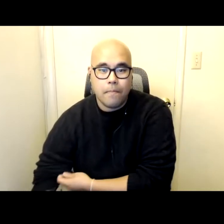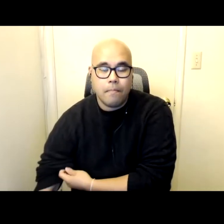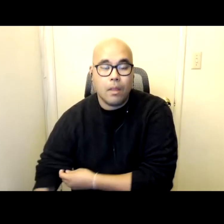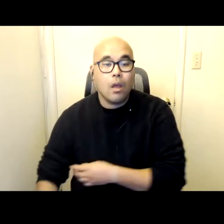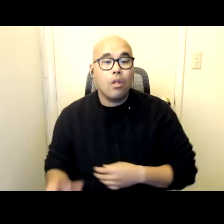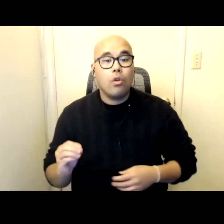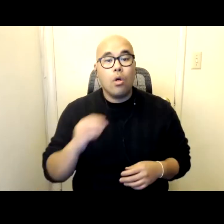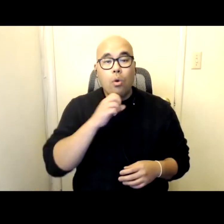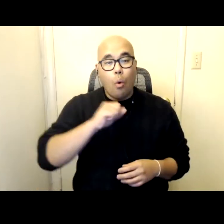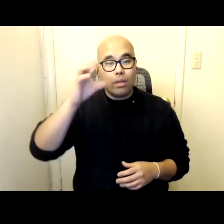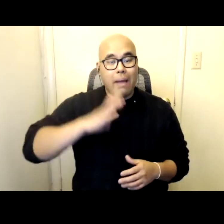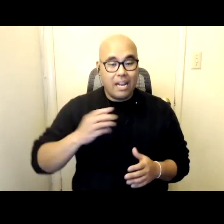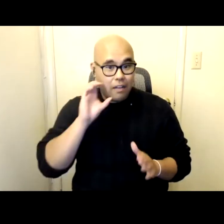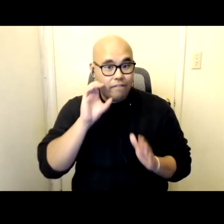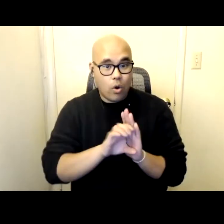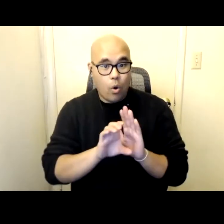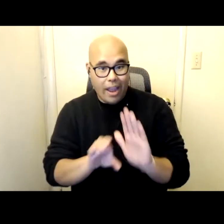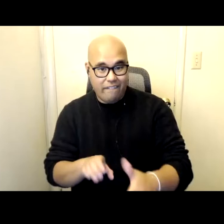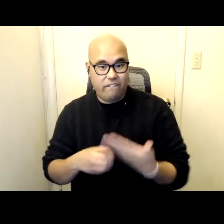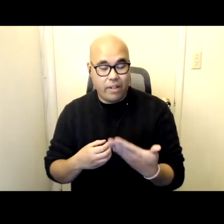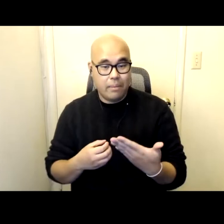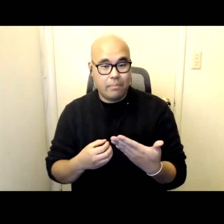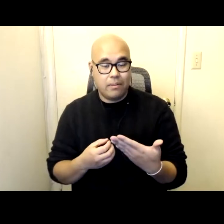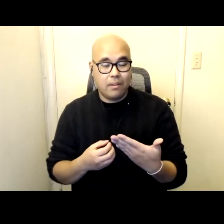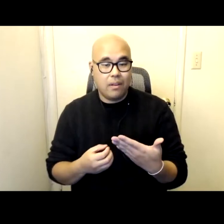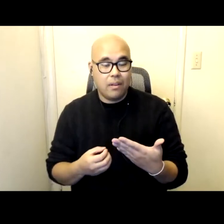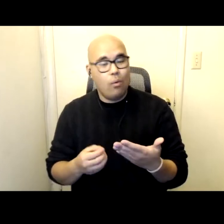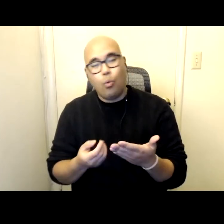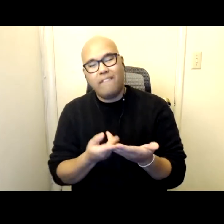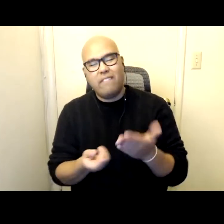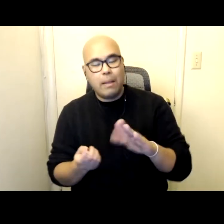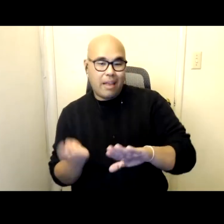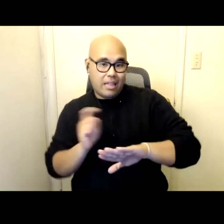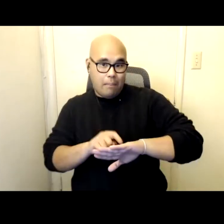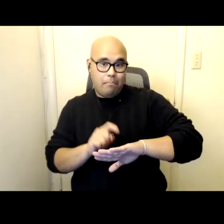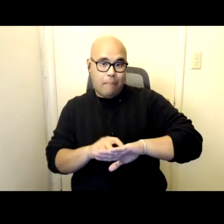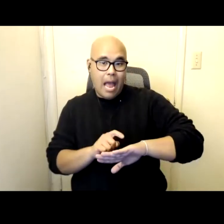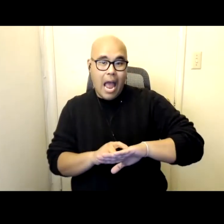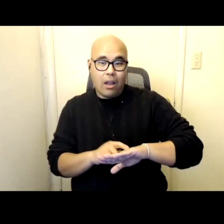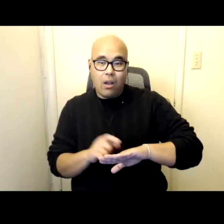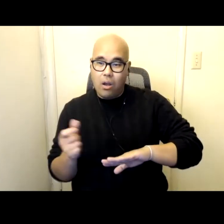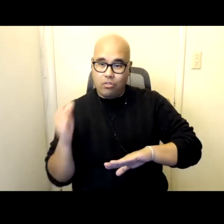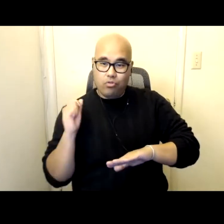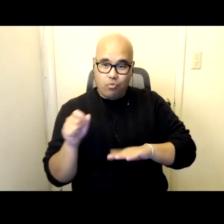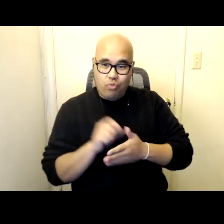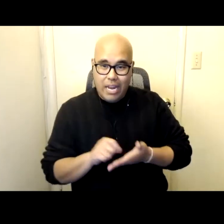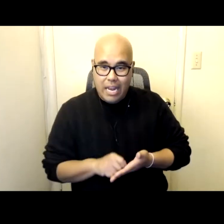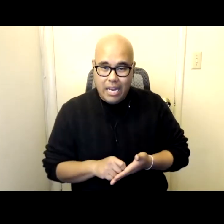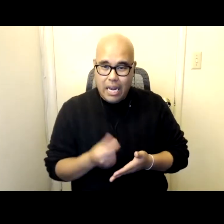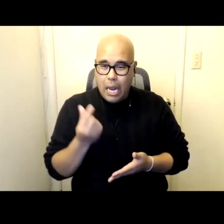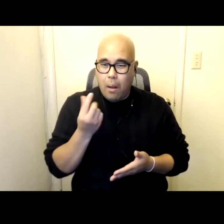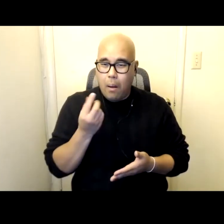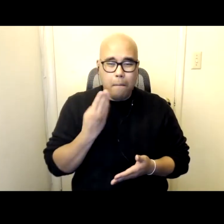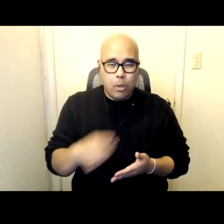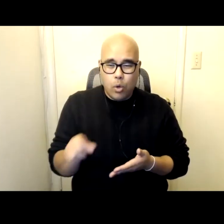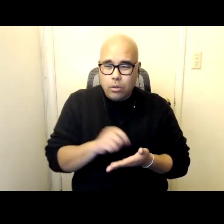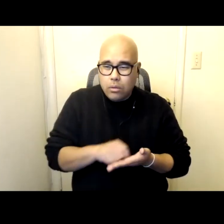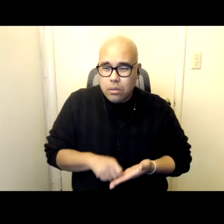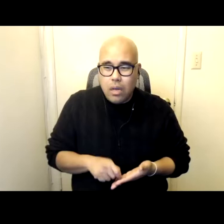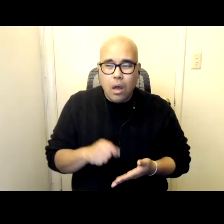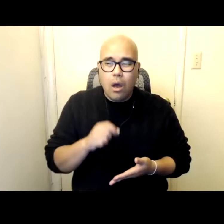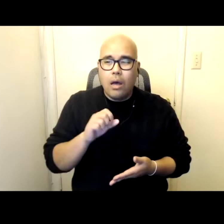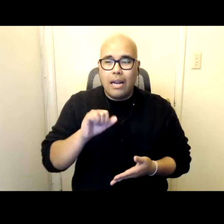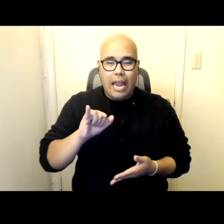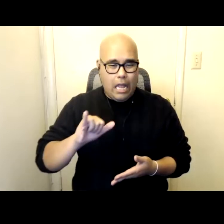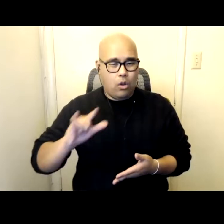On the back is written, in slightly smeared blue ballpoint, an Illinois address. James feels